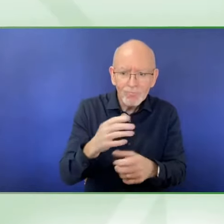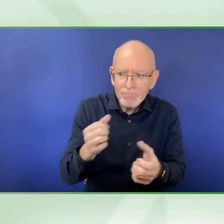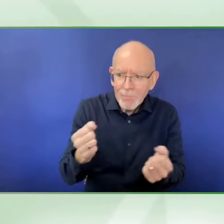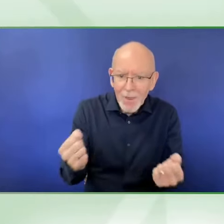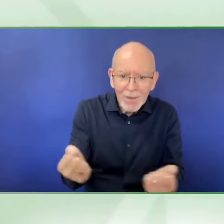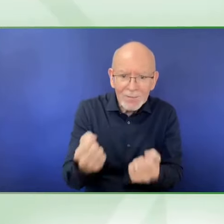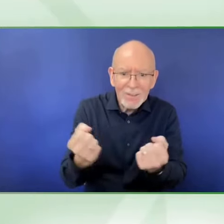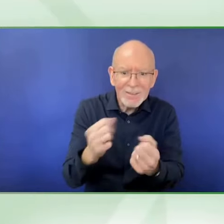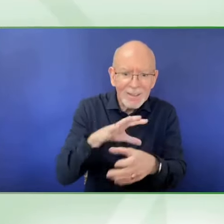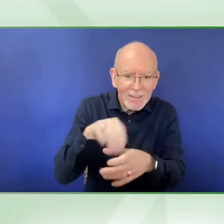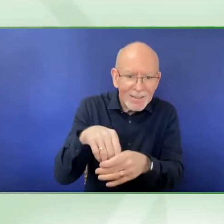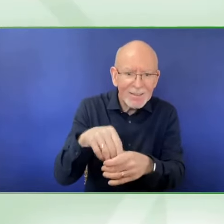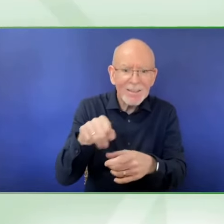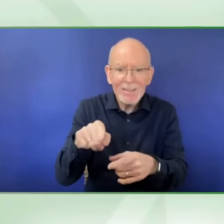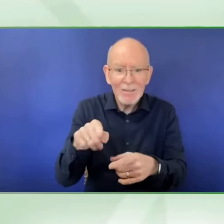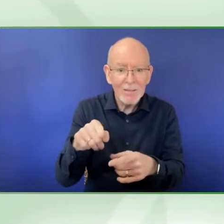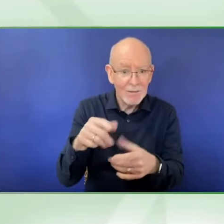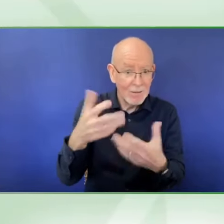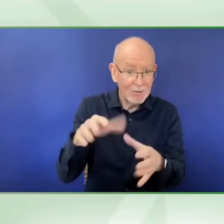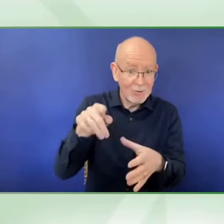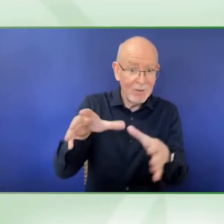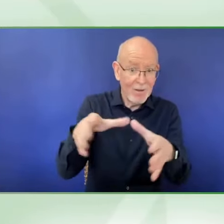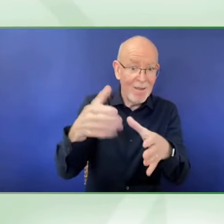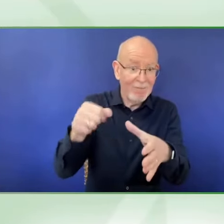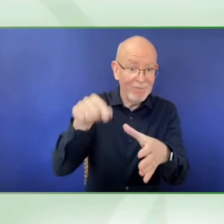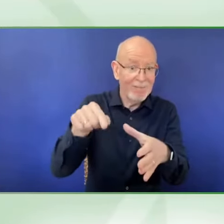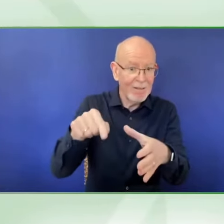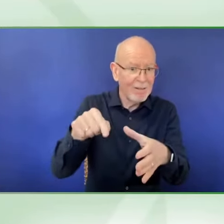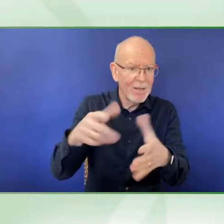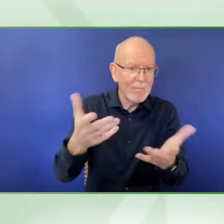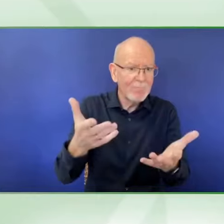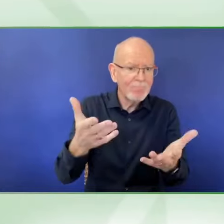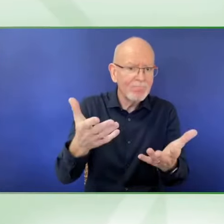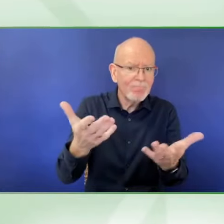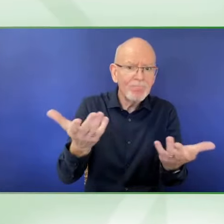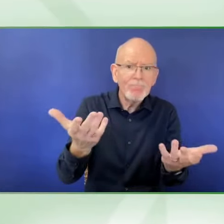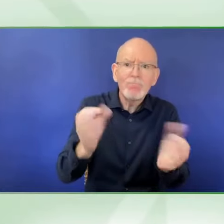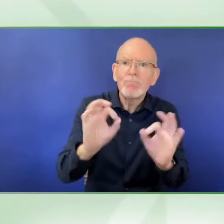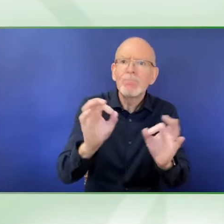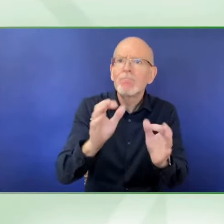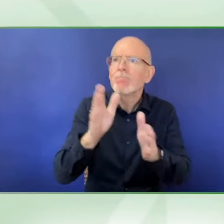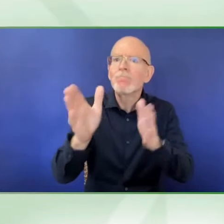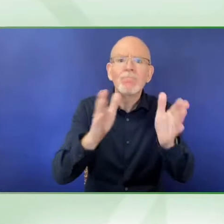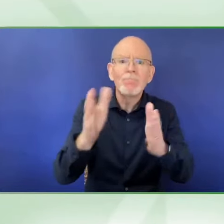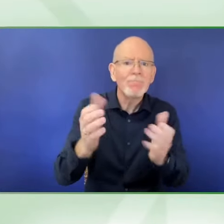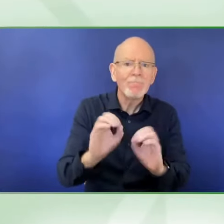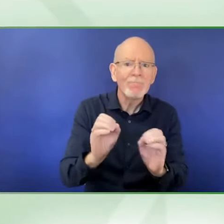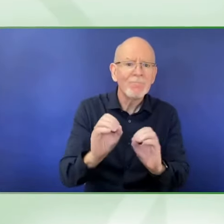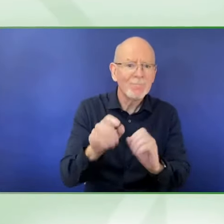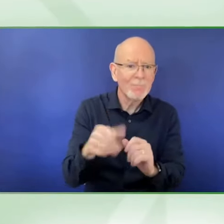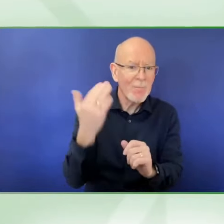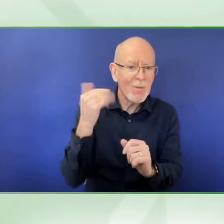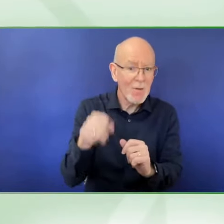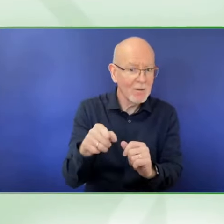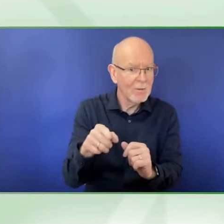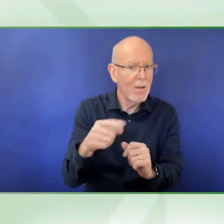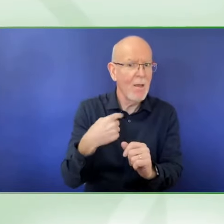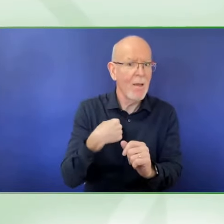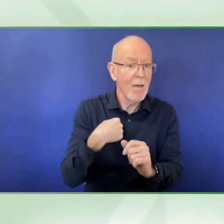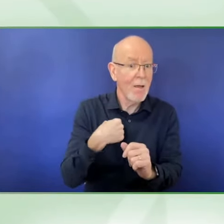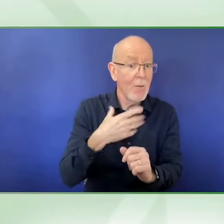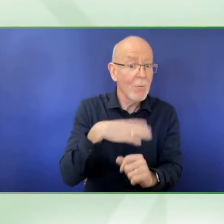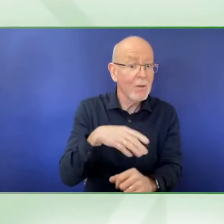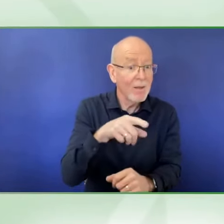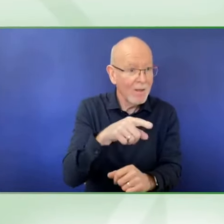not imposing thing, no imposing a new place to reach some difficulty in, I don't know, traveling or